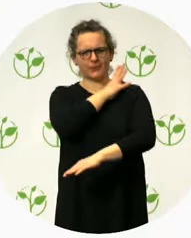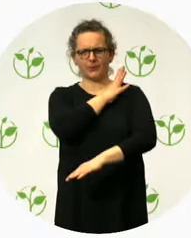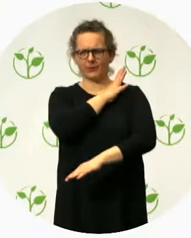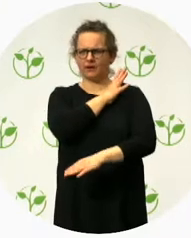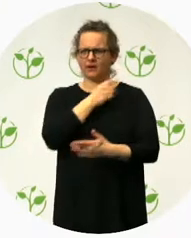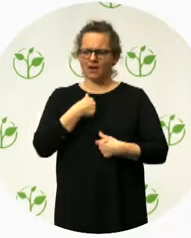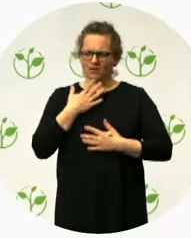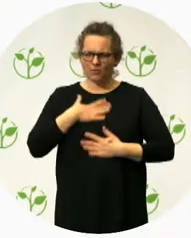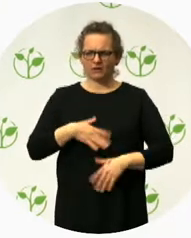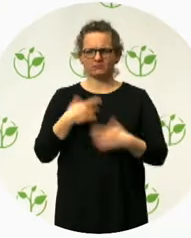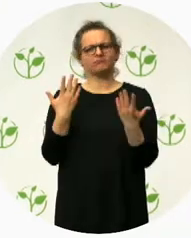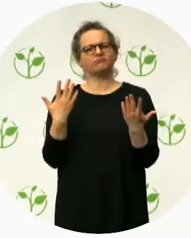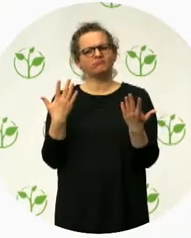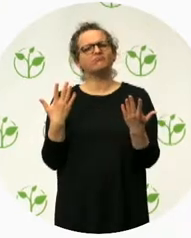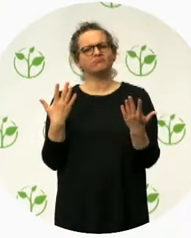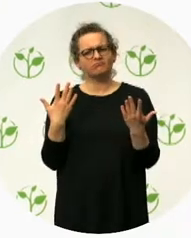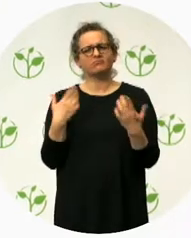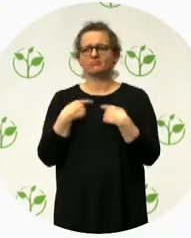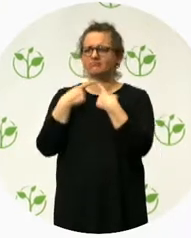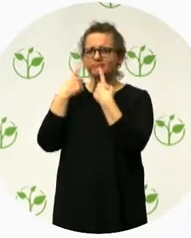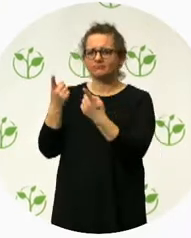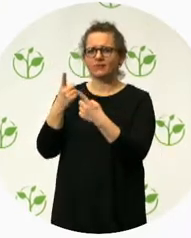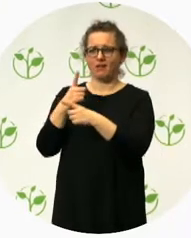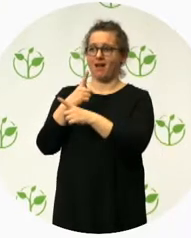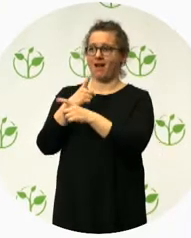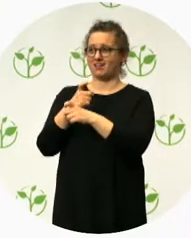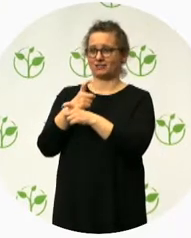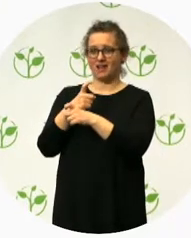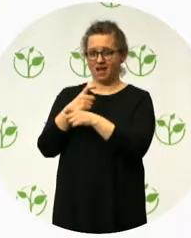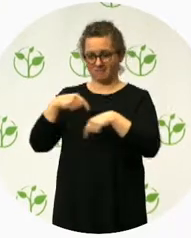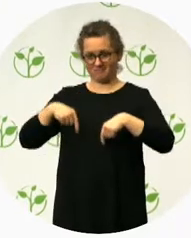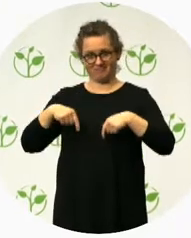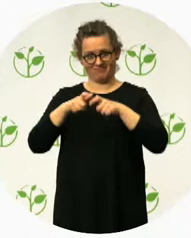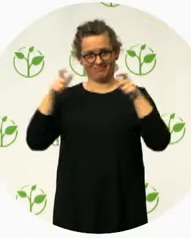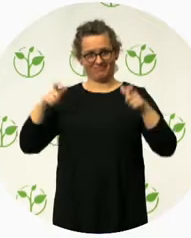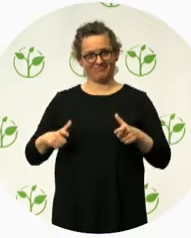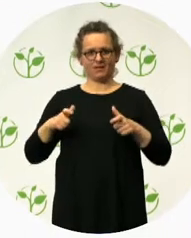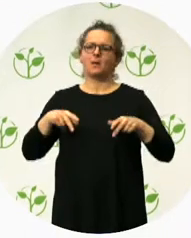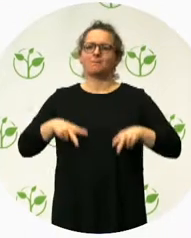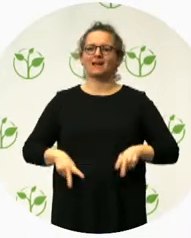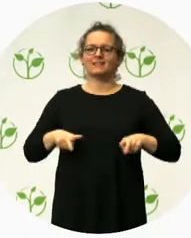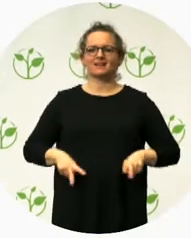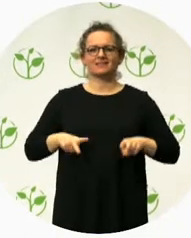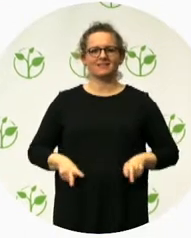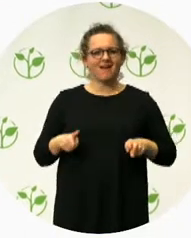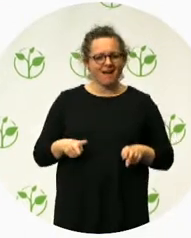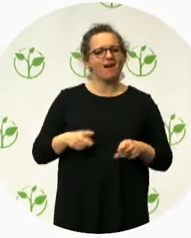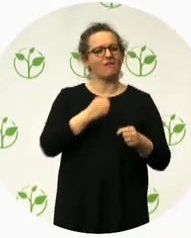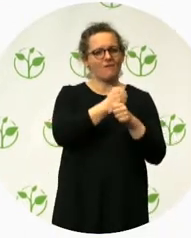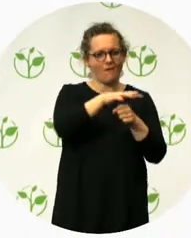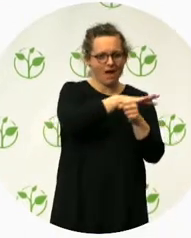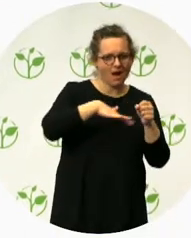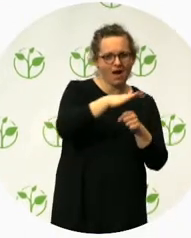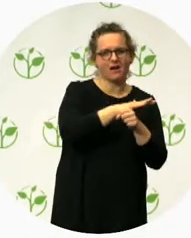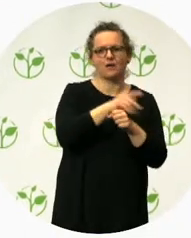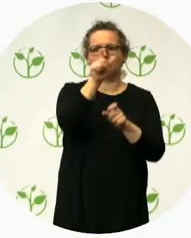Federal Minister of Labour, Social Affairs, Health and Consumer Protection, Beate Hartinger-Klein. The